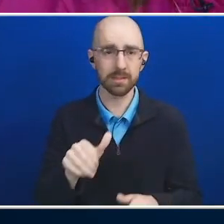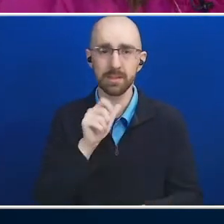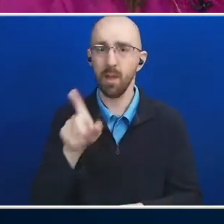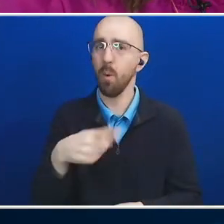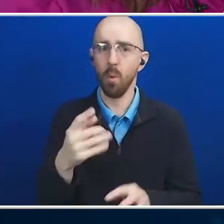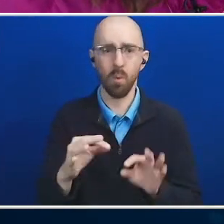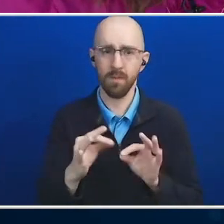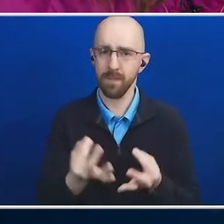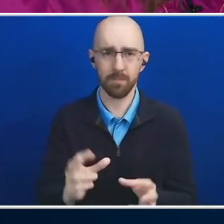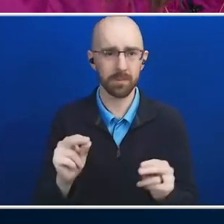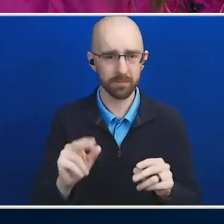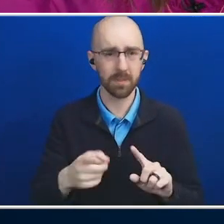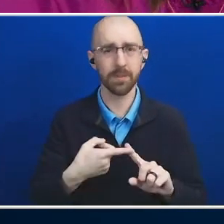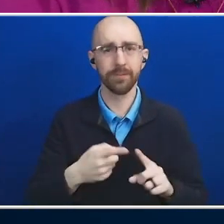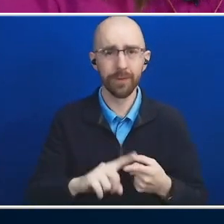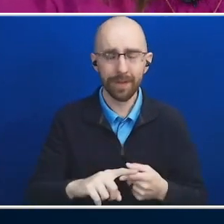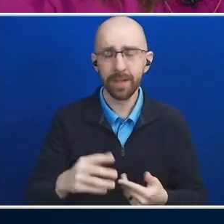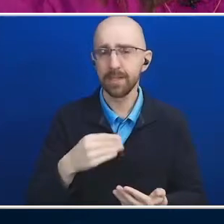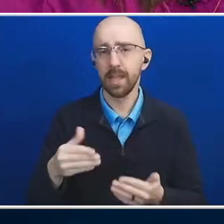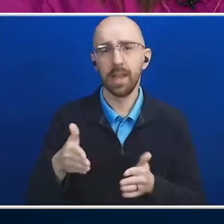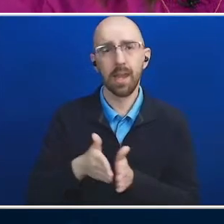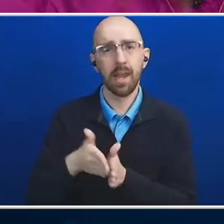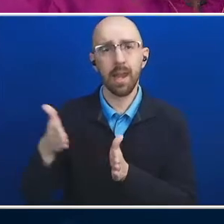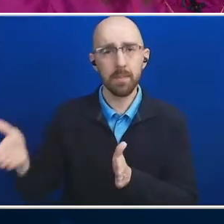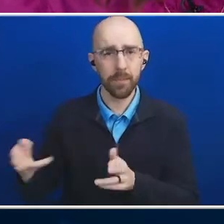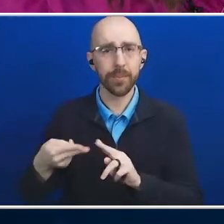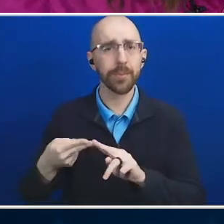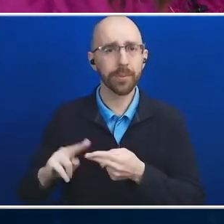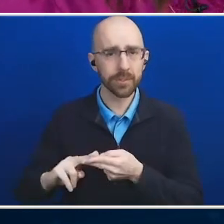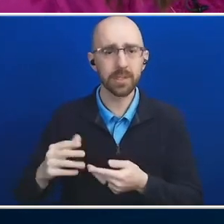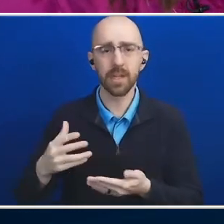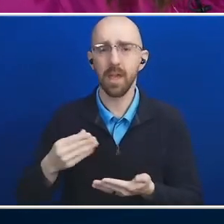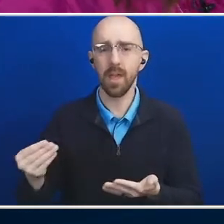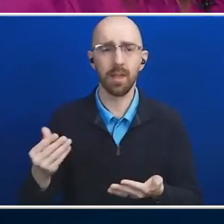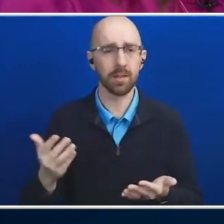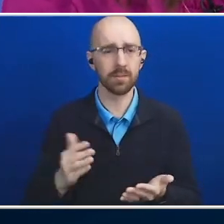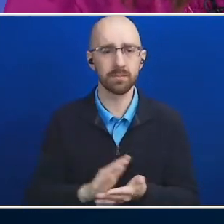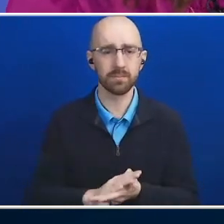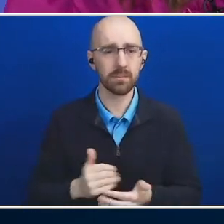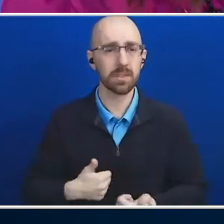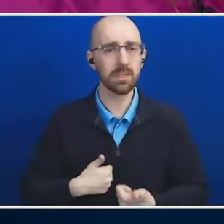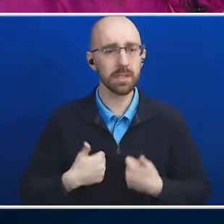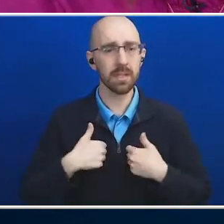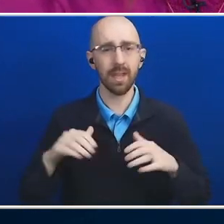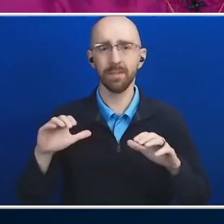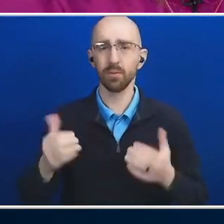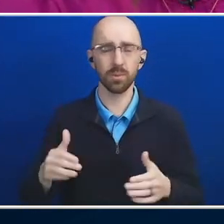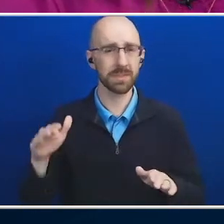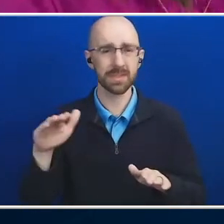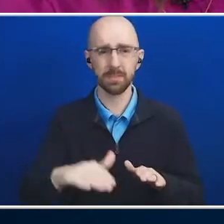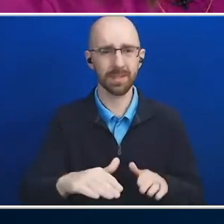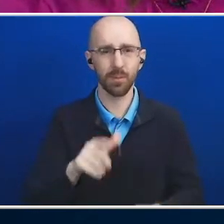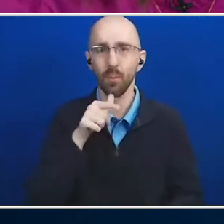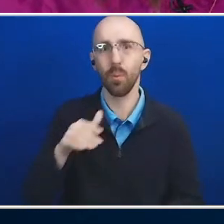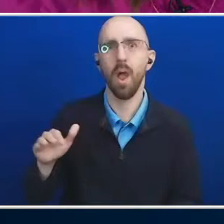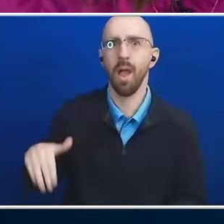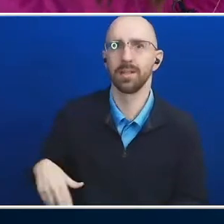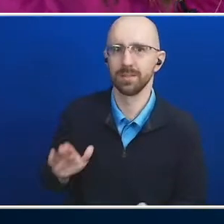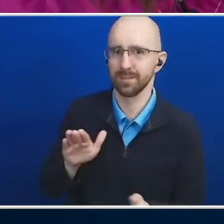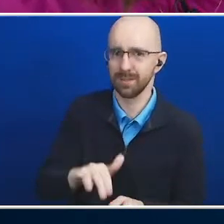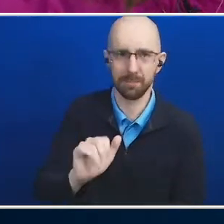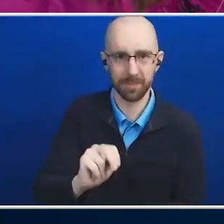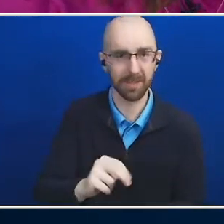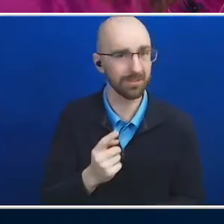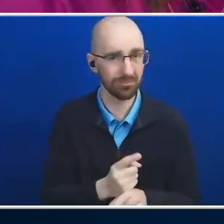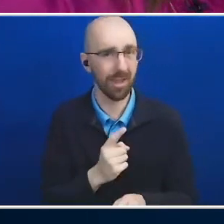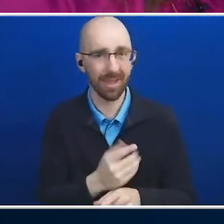friends and neighbors and our life group just stepping in and serving as family. For you, right? Yes, it's a great problem to have. We